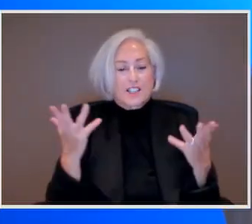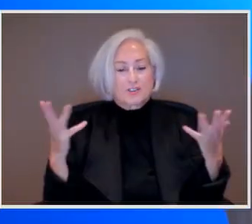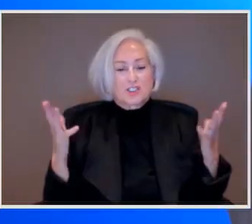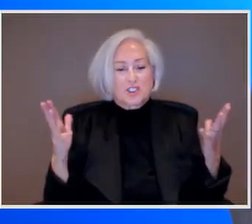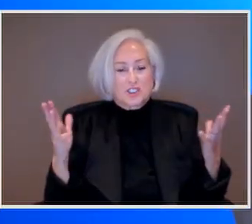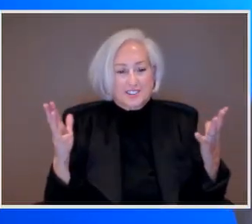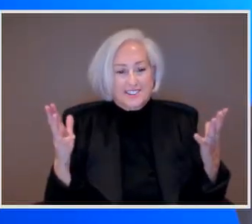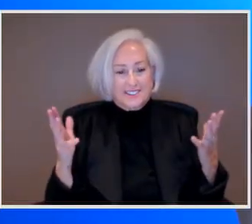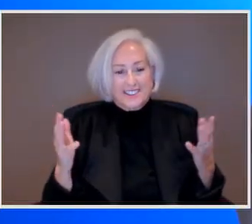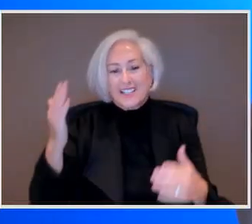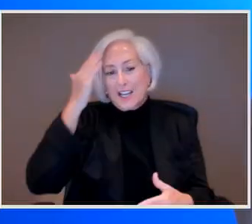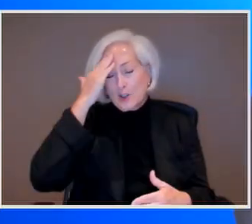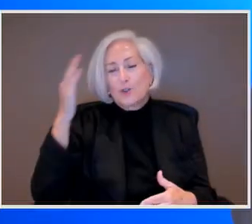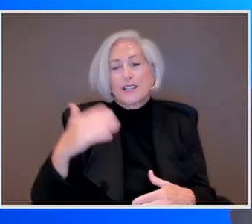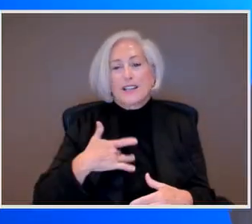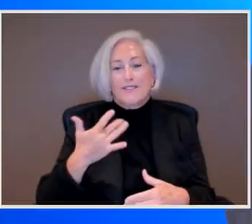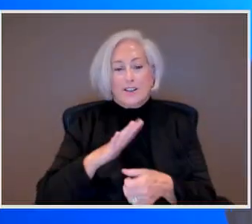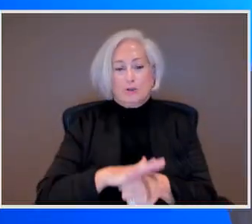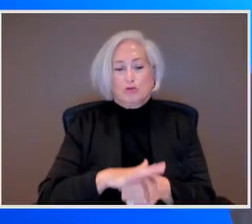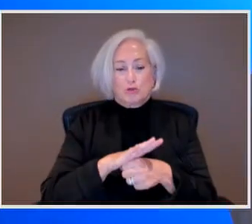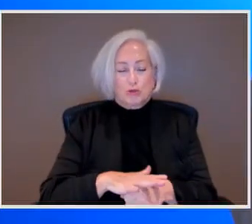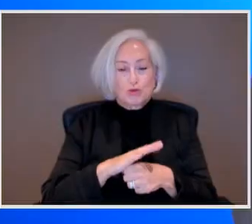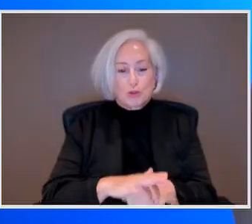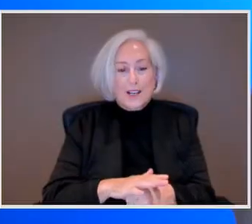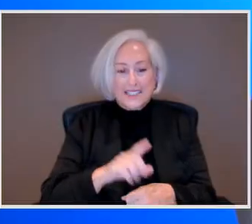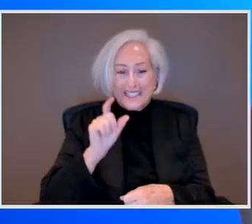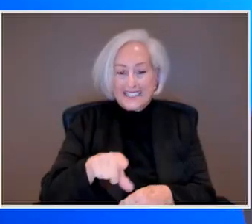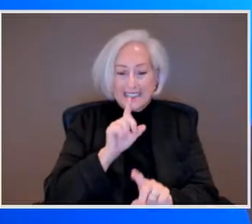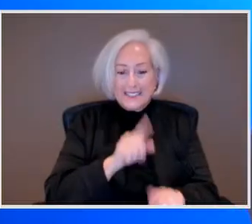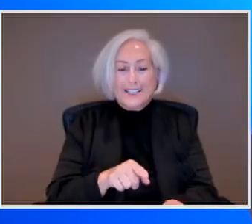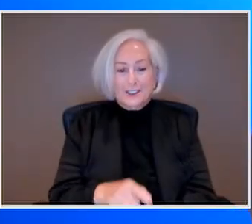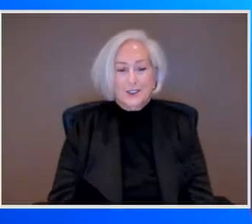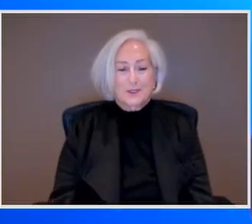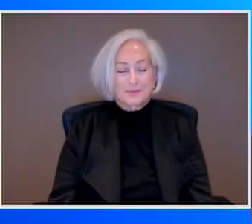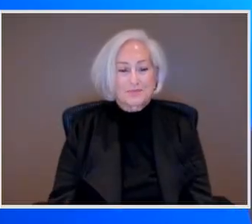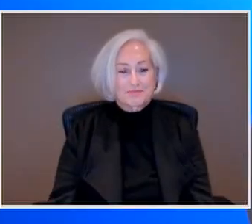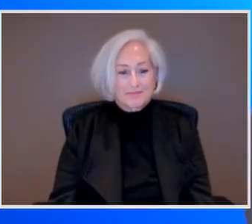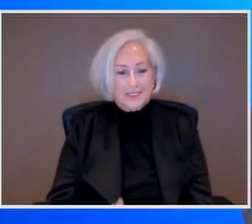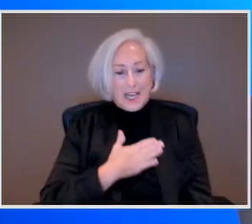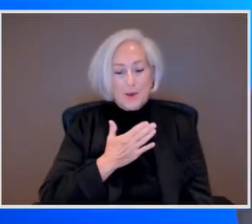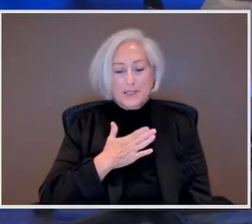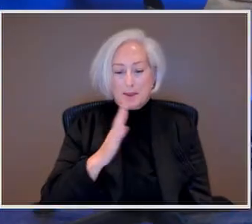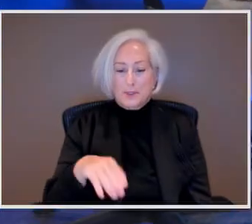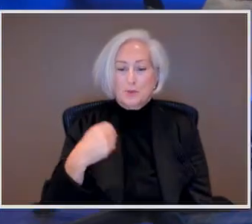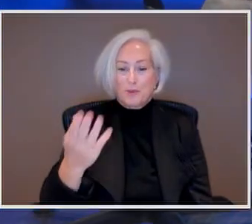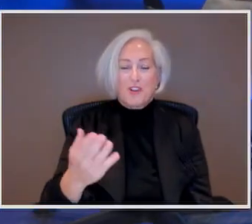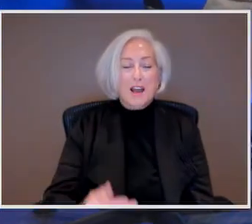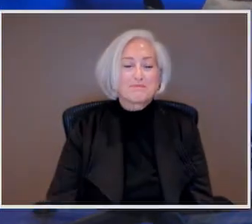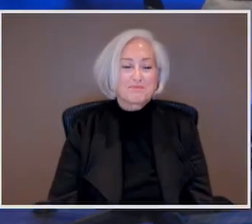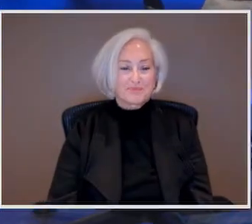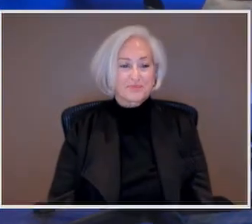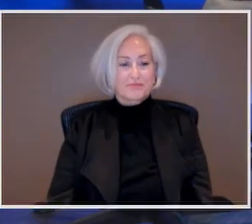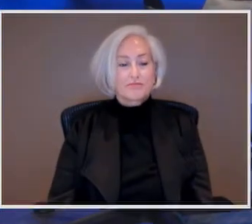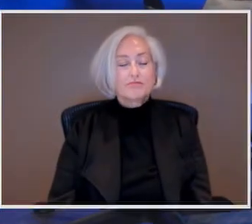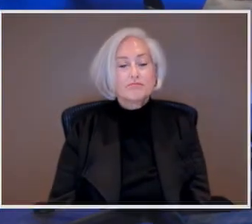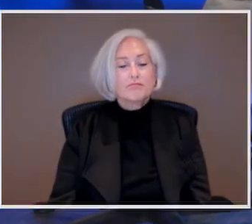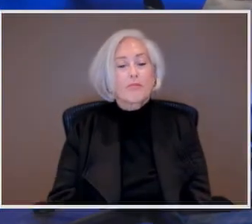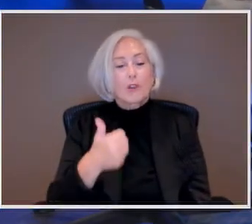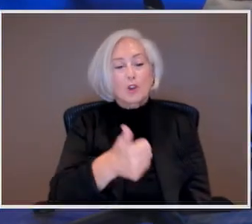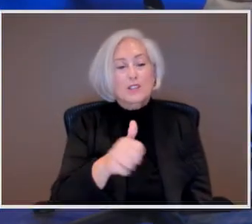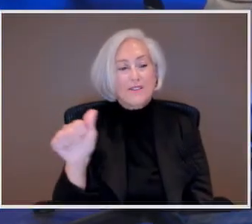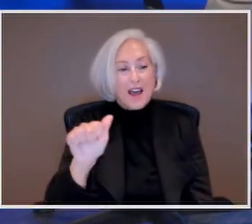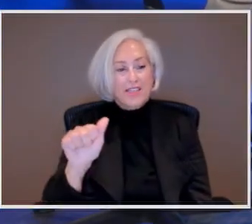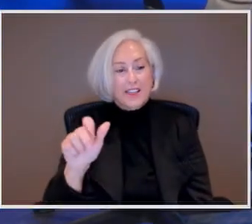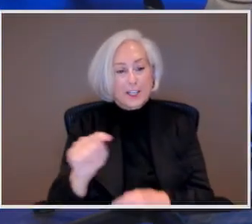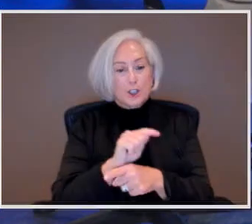I could tell he was under a little stress and he needed an answer. And I was glad to provide that. And you're an athletic trainer that works with the